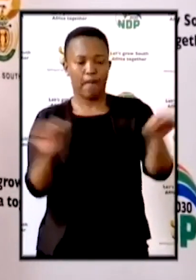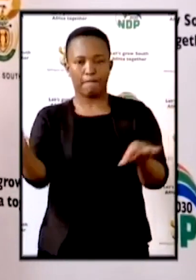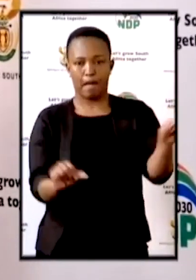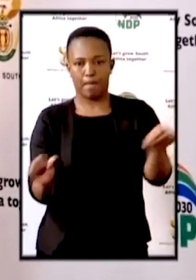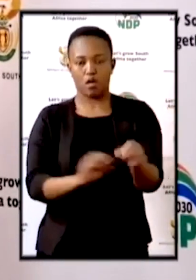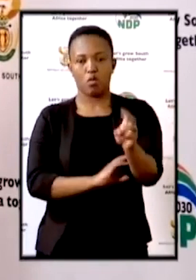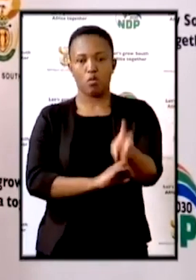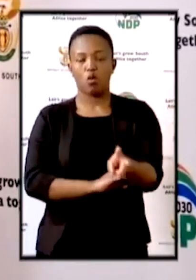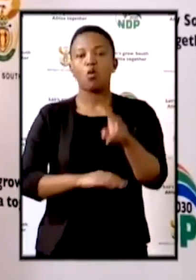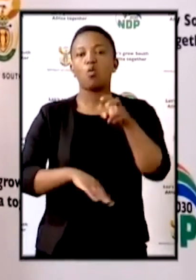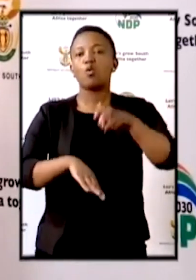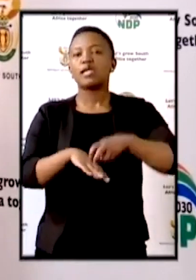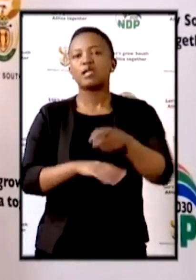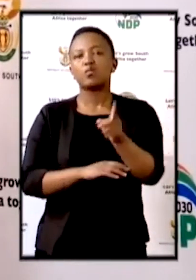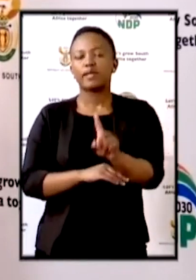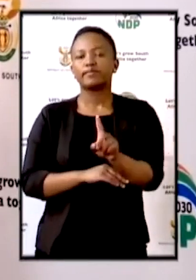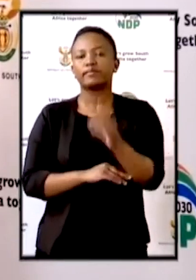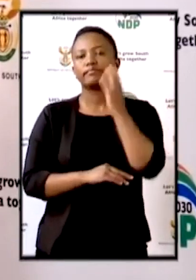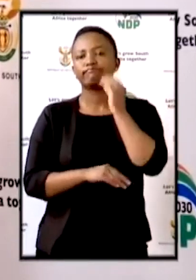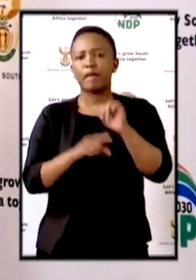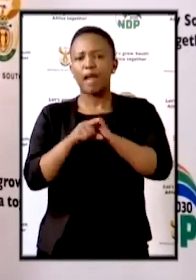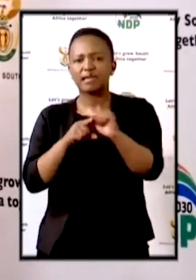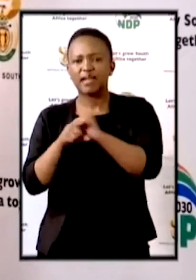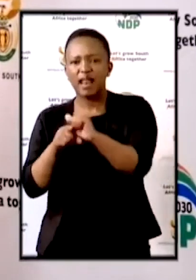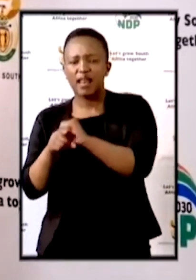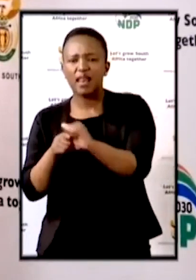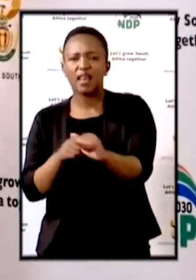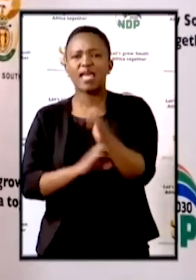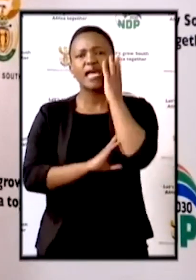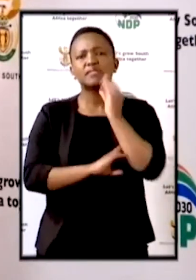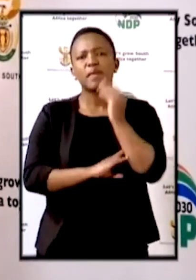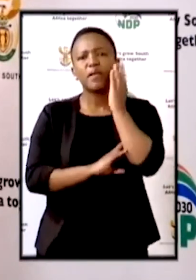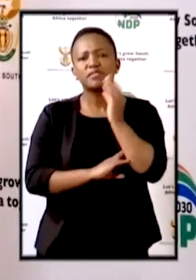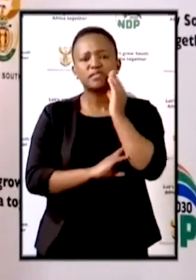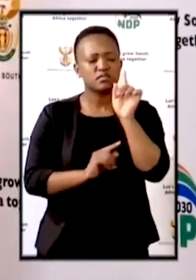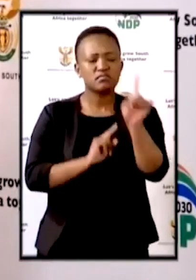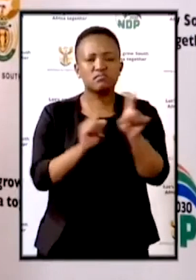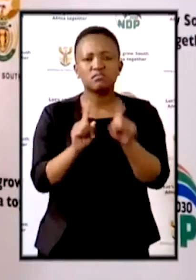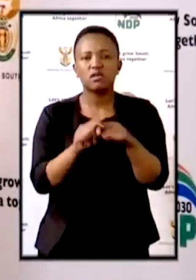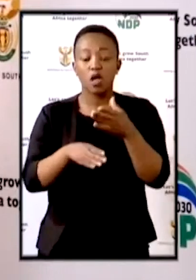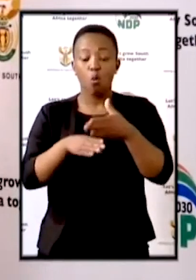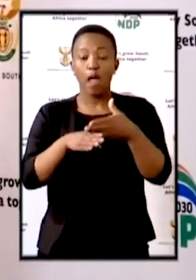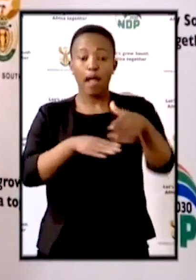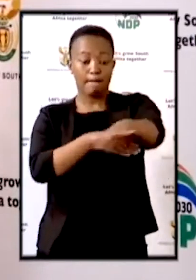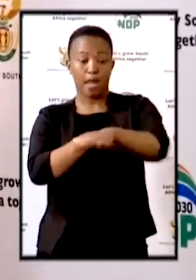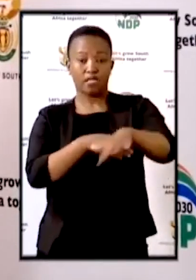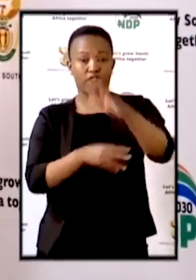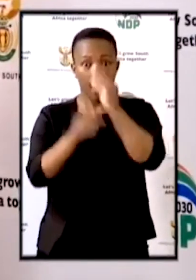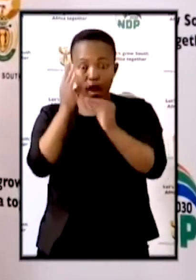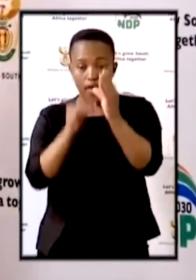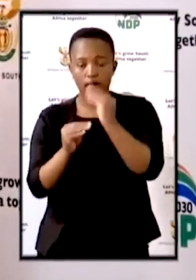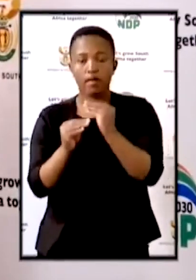who require practical placements, experiential learning, workplace-based learning to